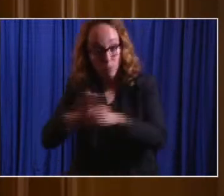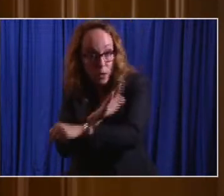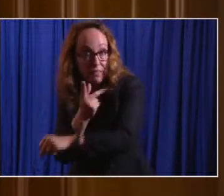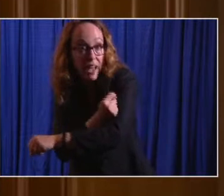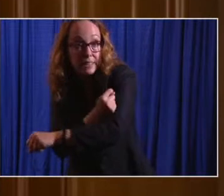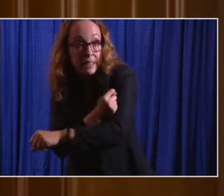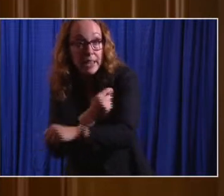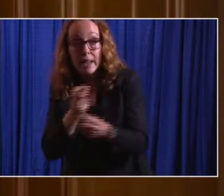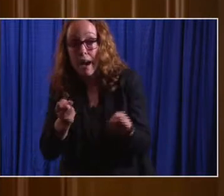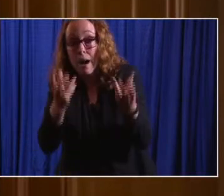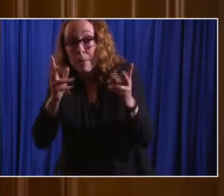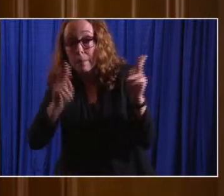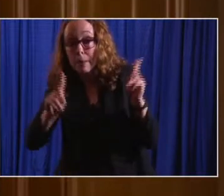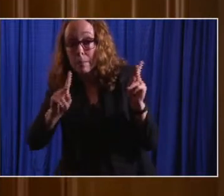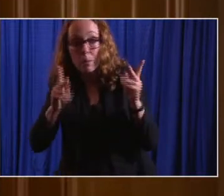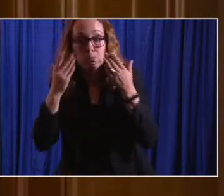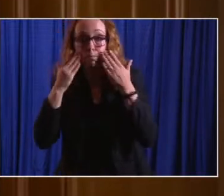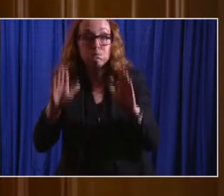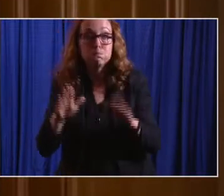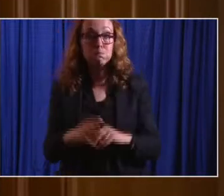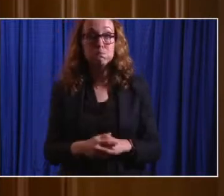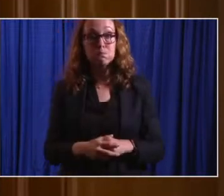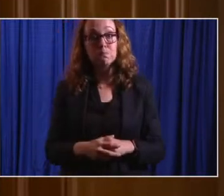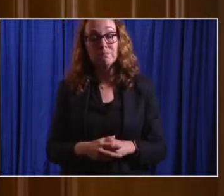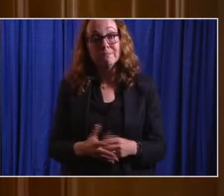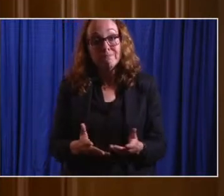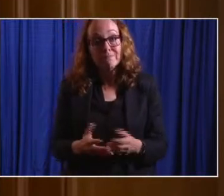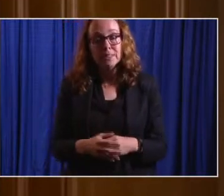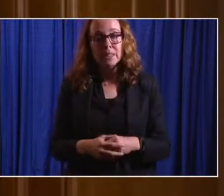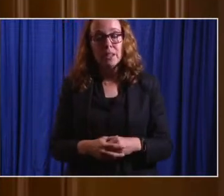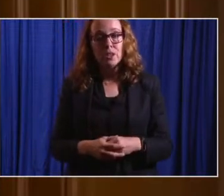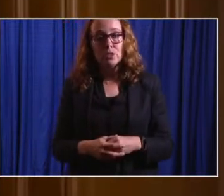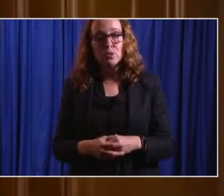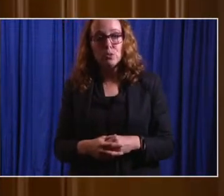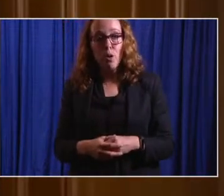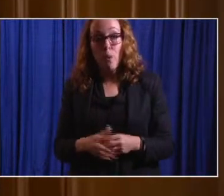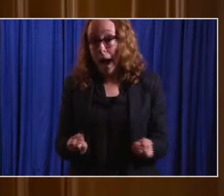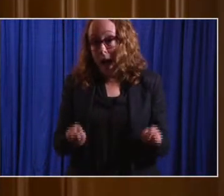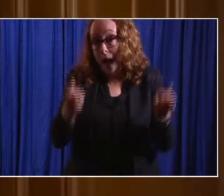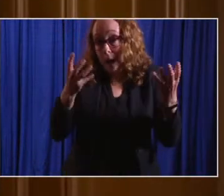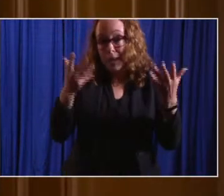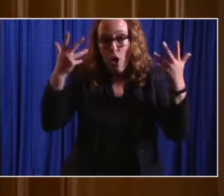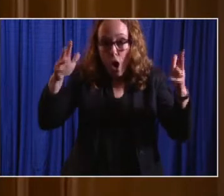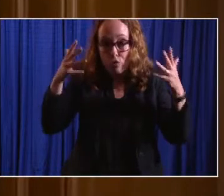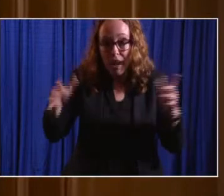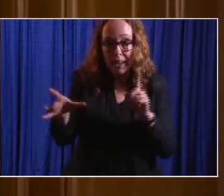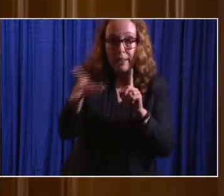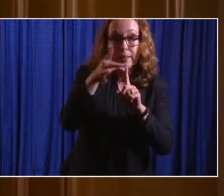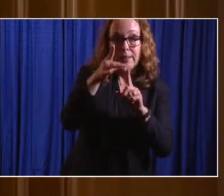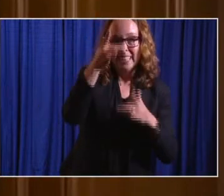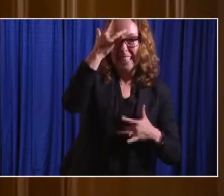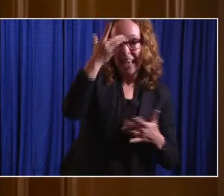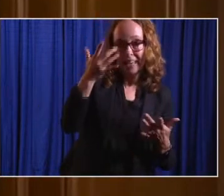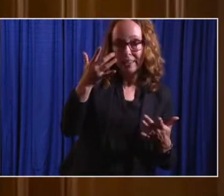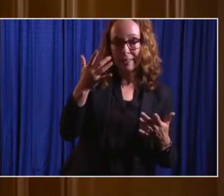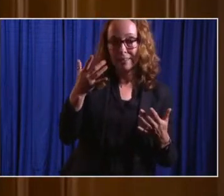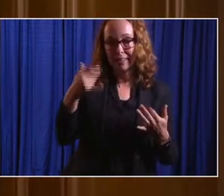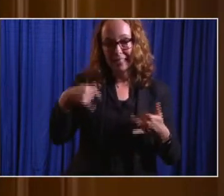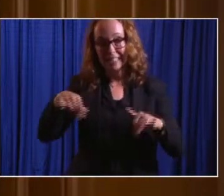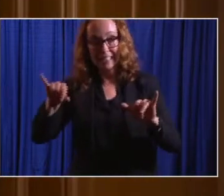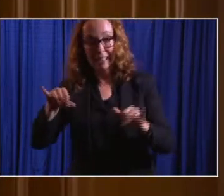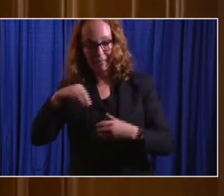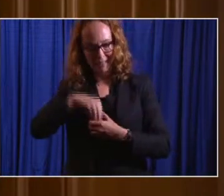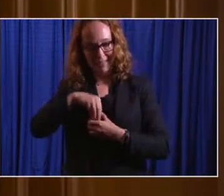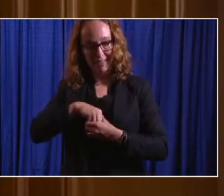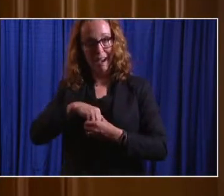vaccinated, but we don't know how many people, had the virus before and are certainly carrying some immunity. So no one